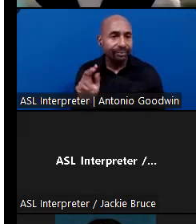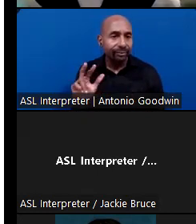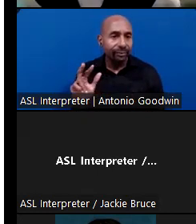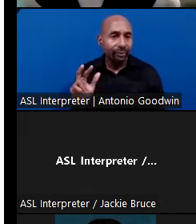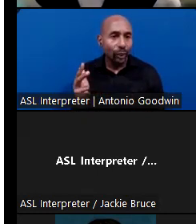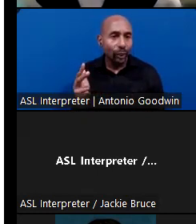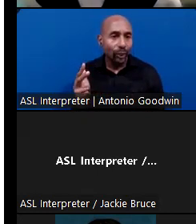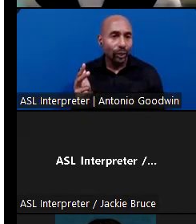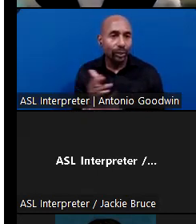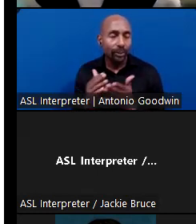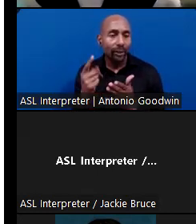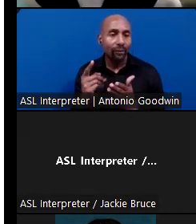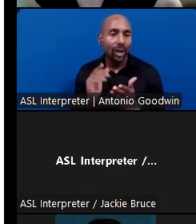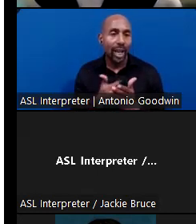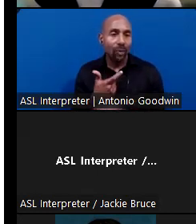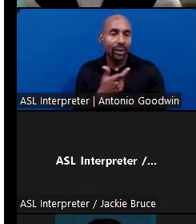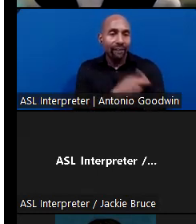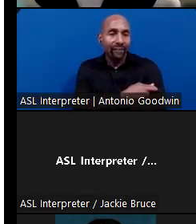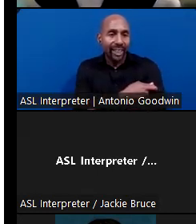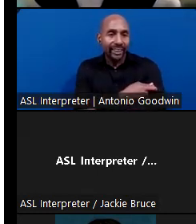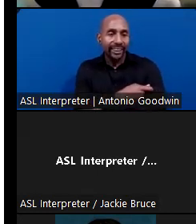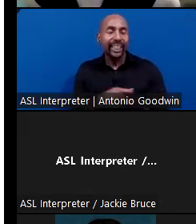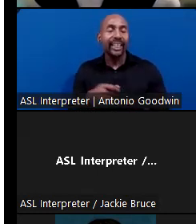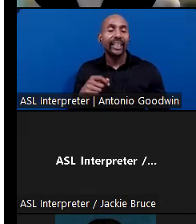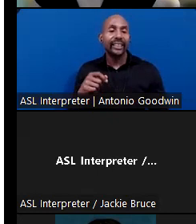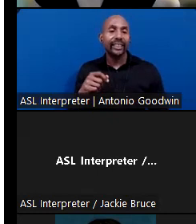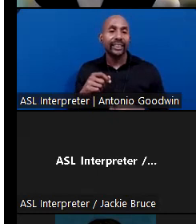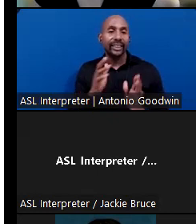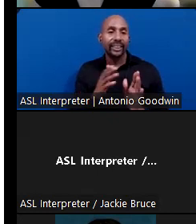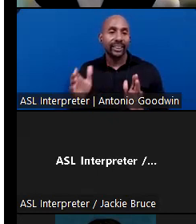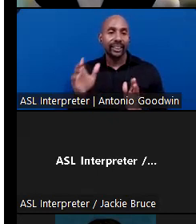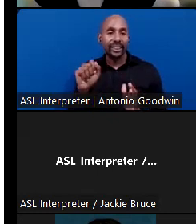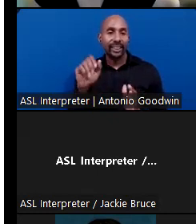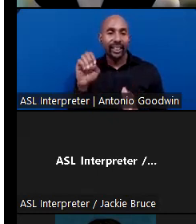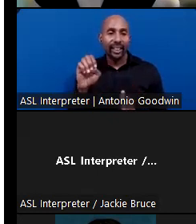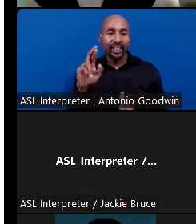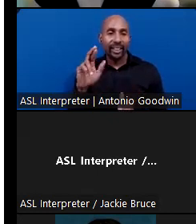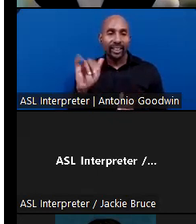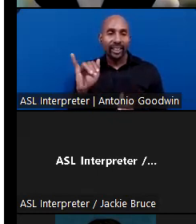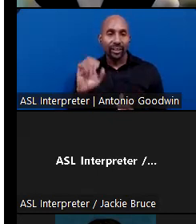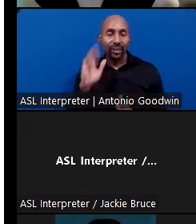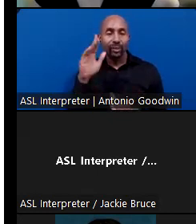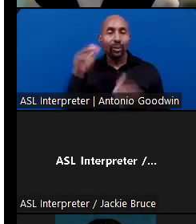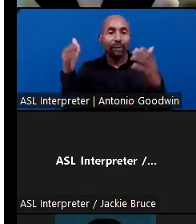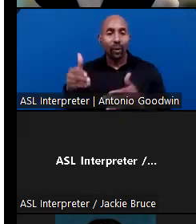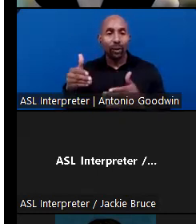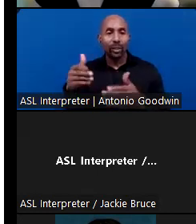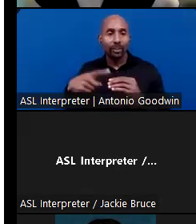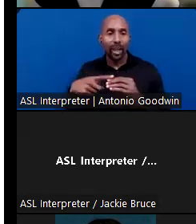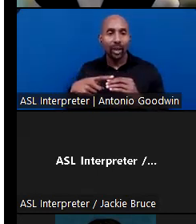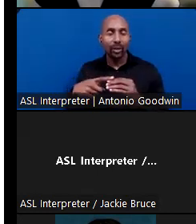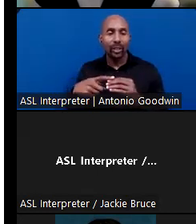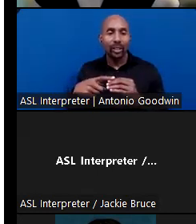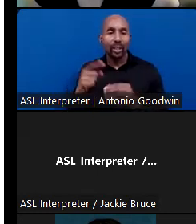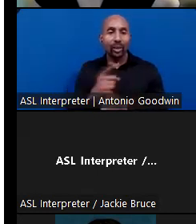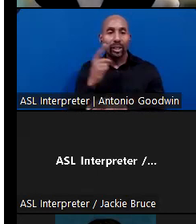doing with Best Stars for Kids is going to be on routine childhood vaccinations, and my lovely colleague